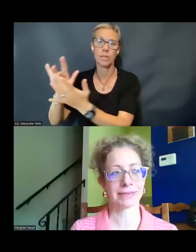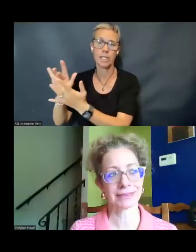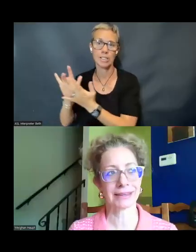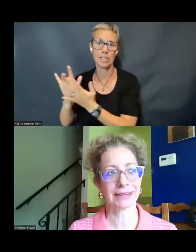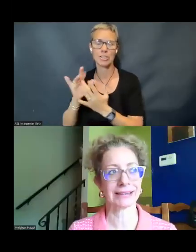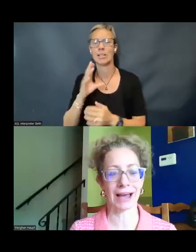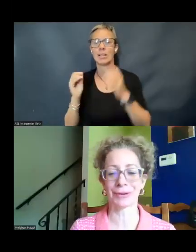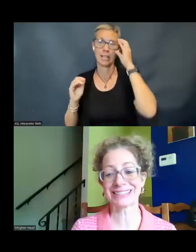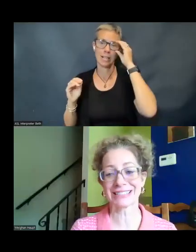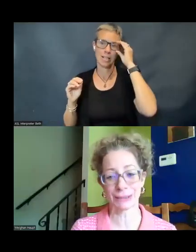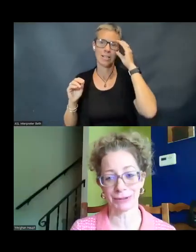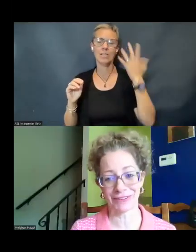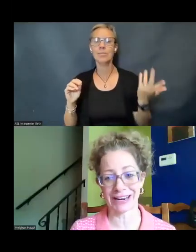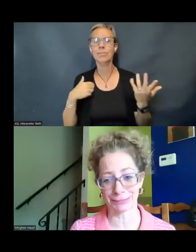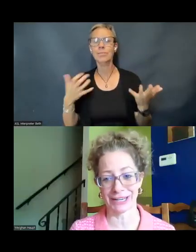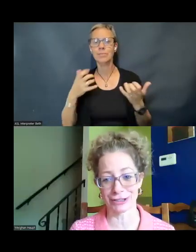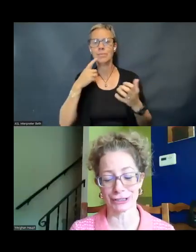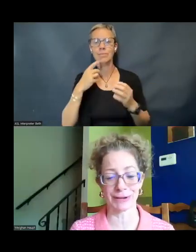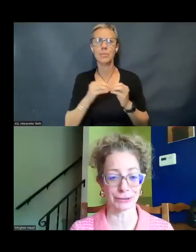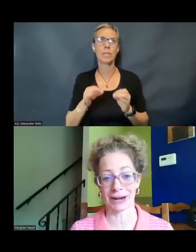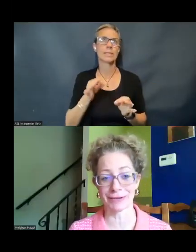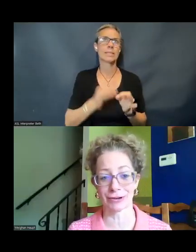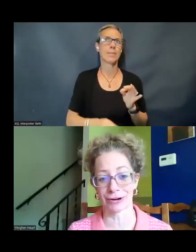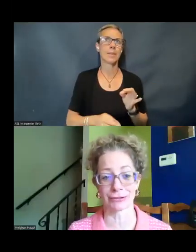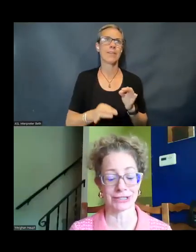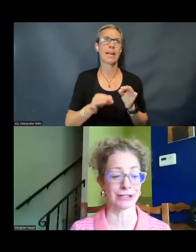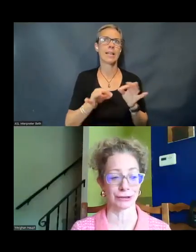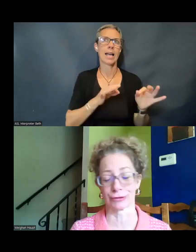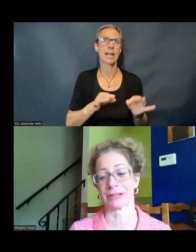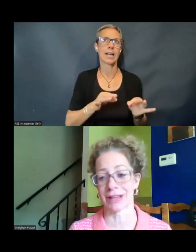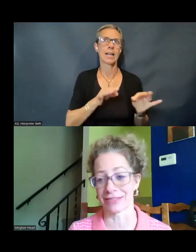more, I want to say simplified explanations, because when I read your